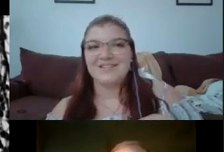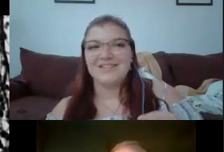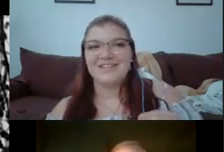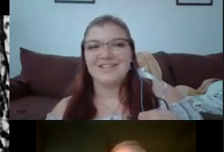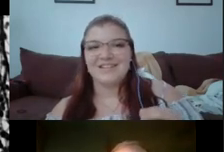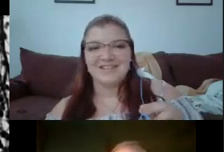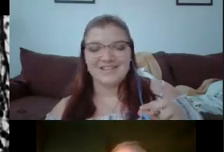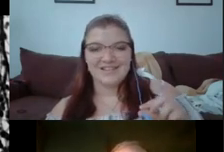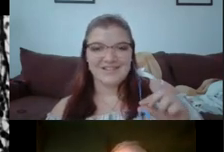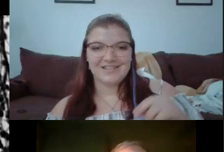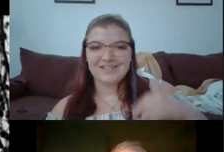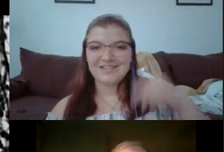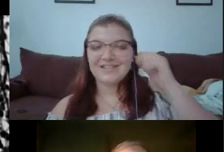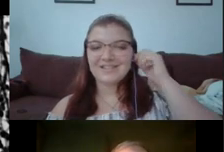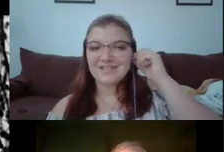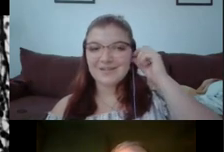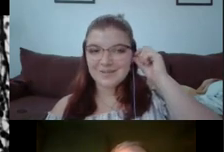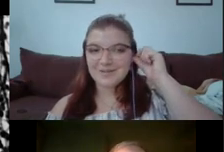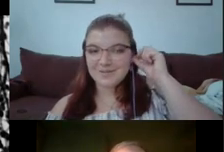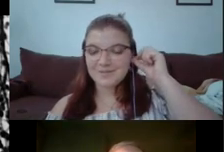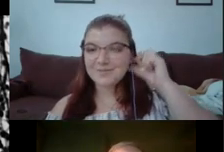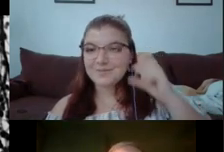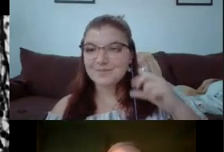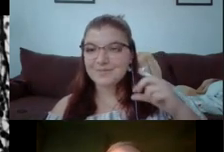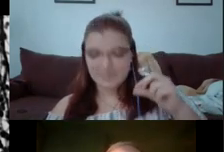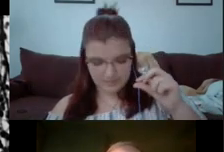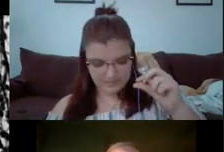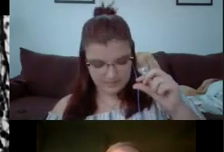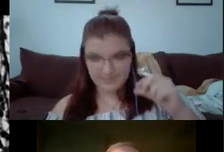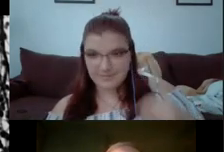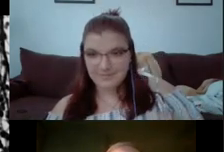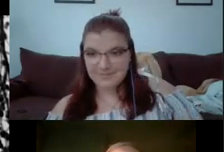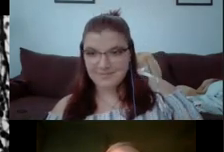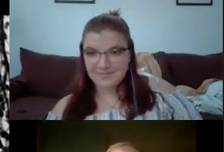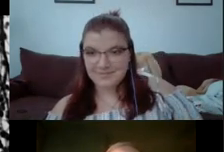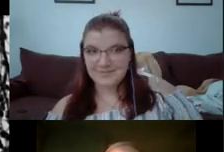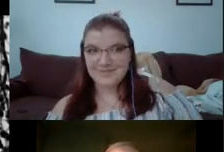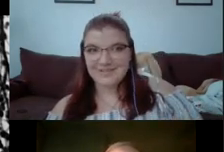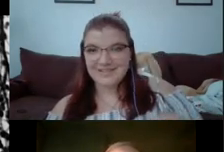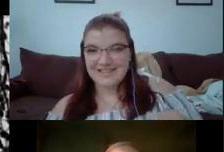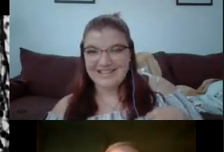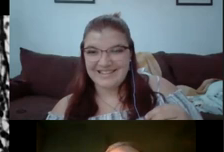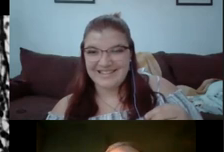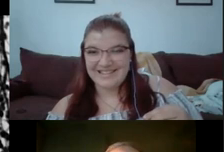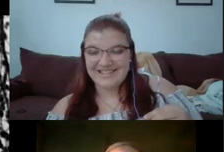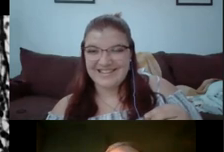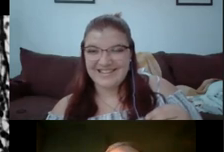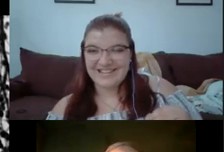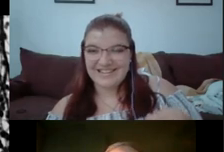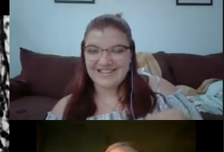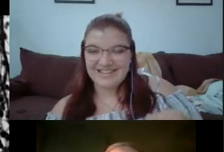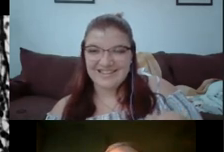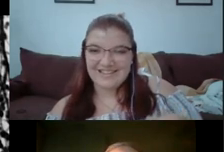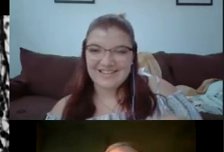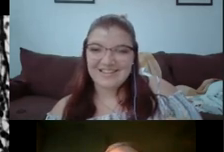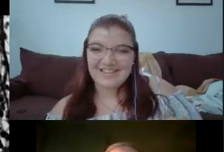Say there's a link for the census records. Do you want to, maybe you could. I just wanted